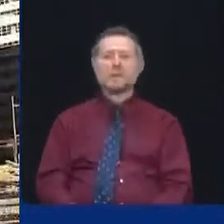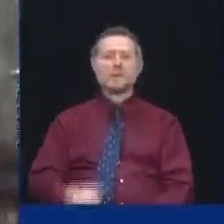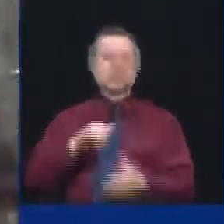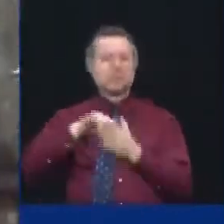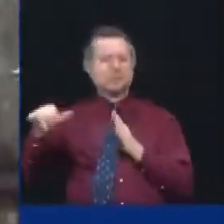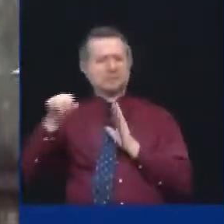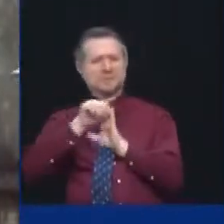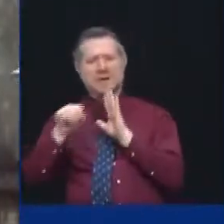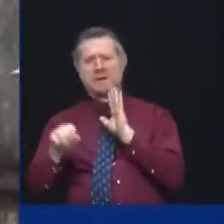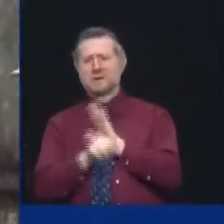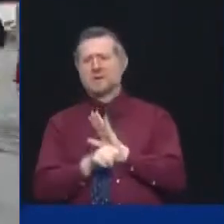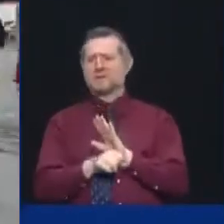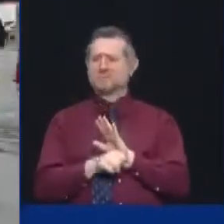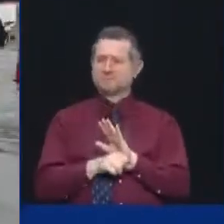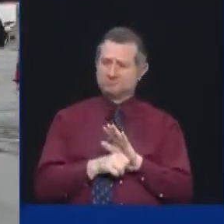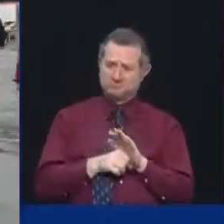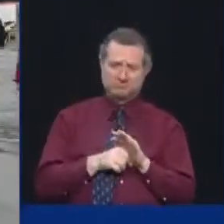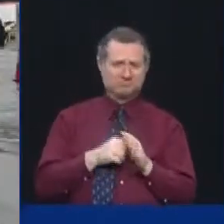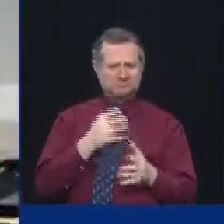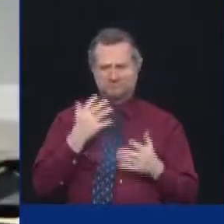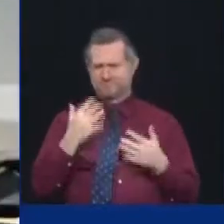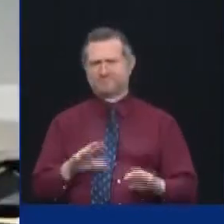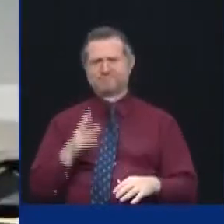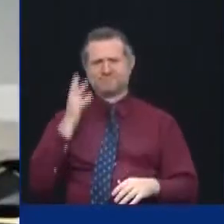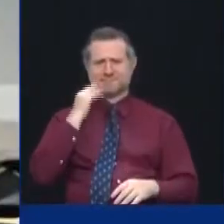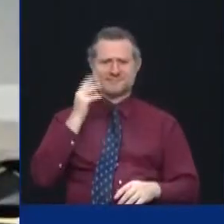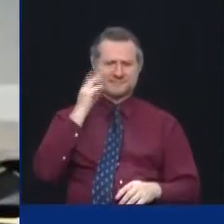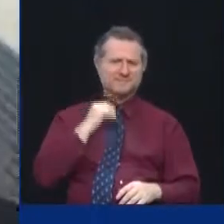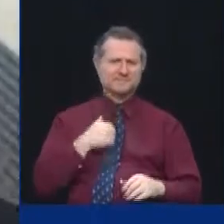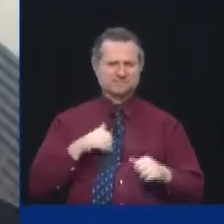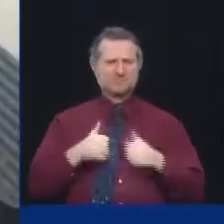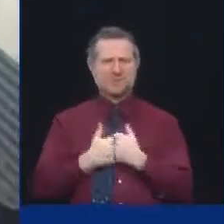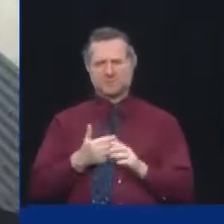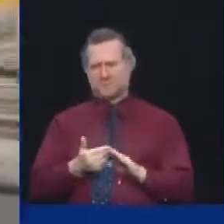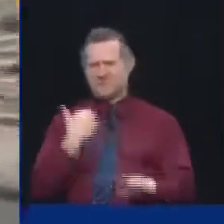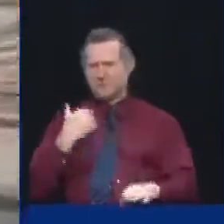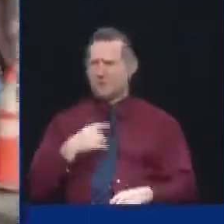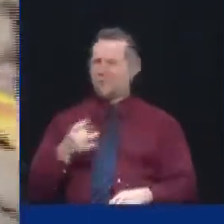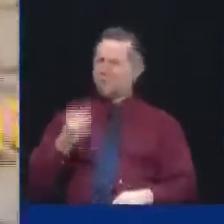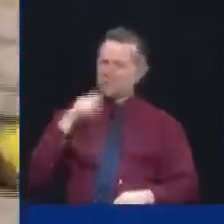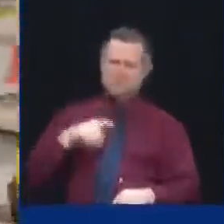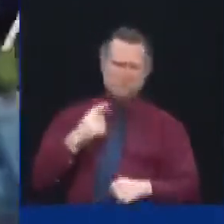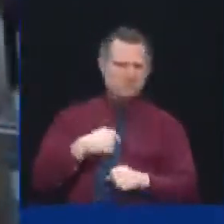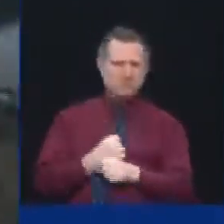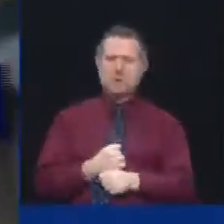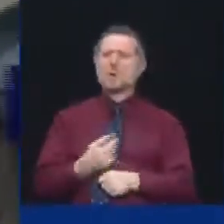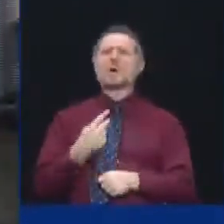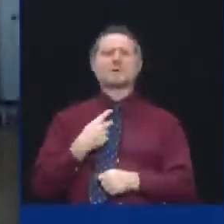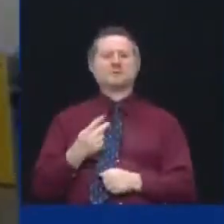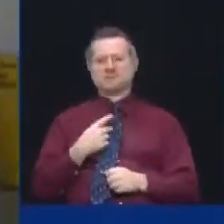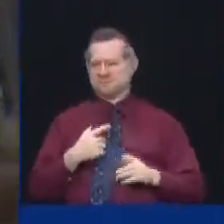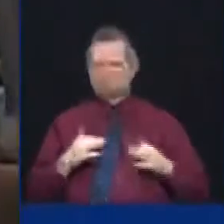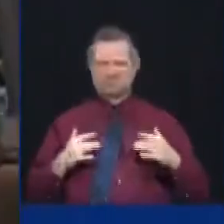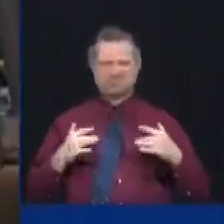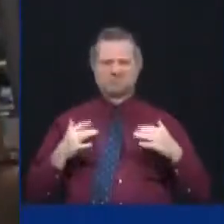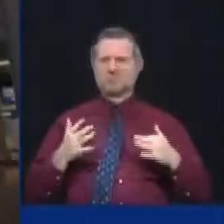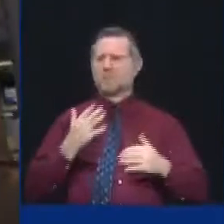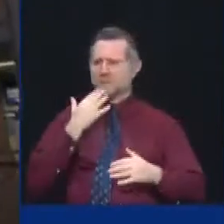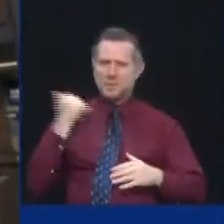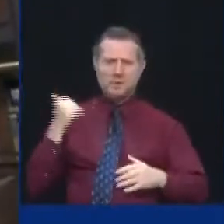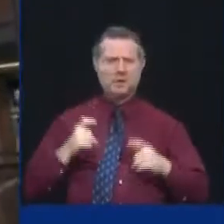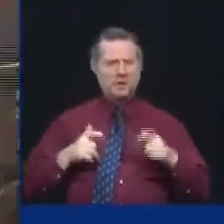part, ironically, of that economic rejuvenation. We're going to make the future of New